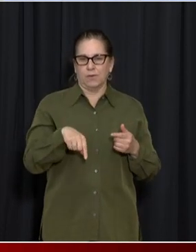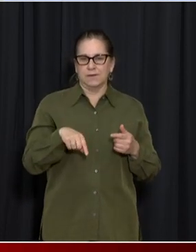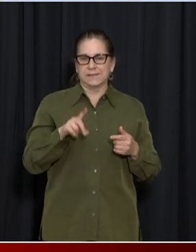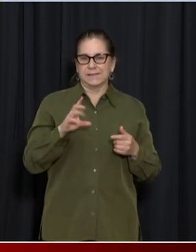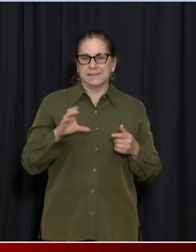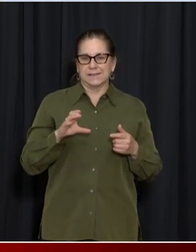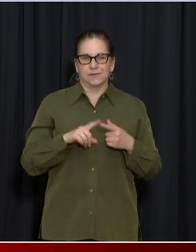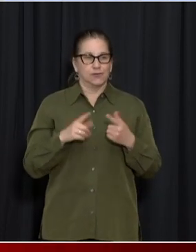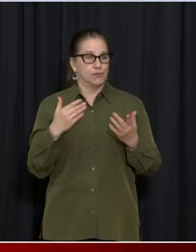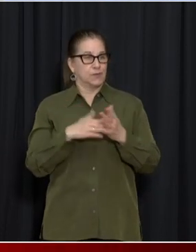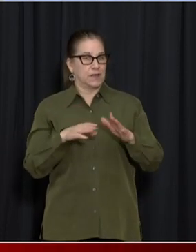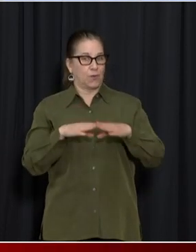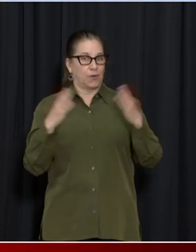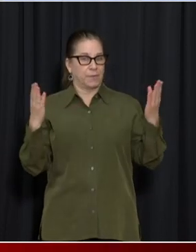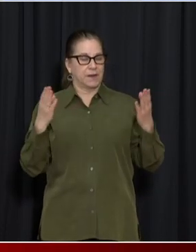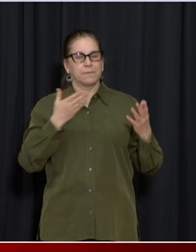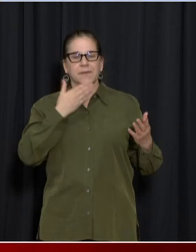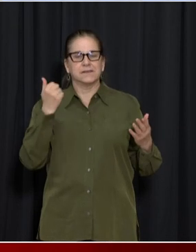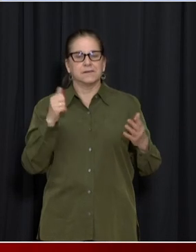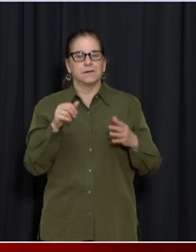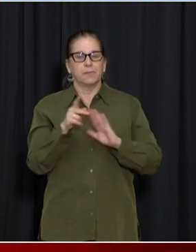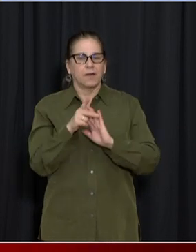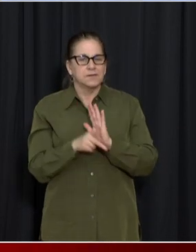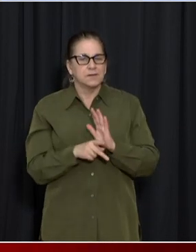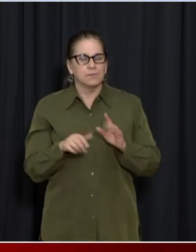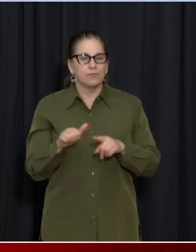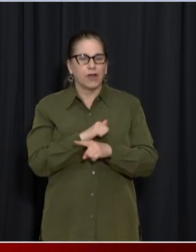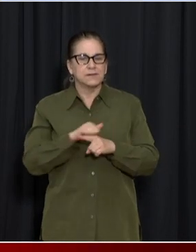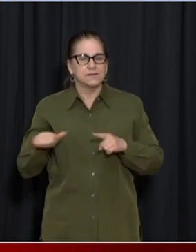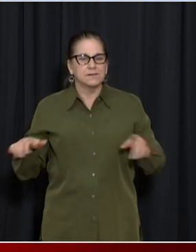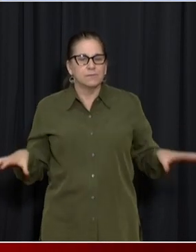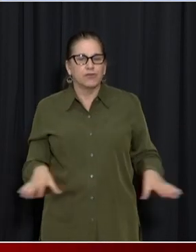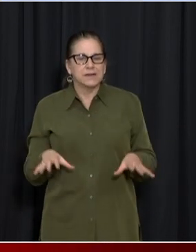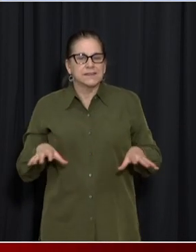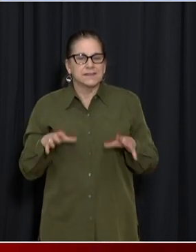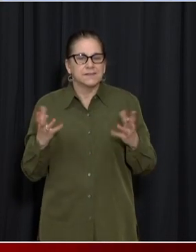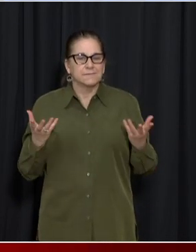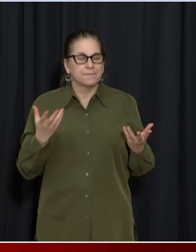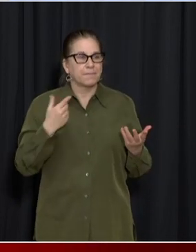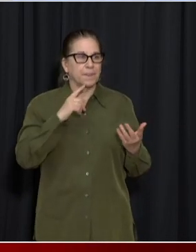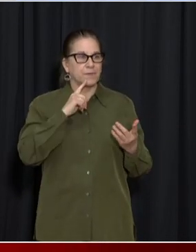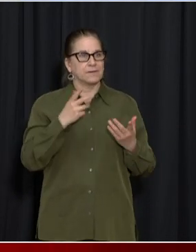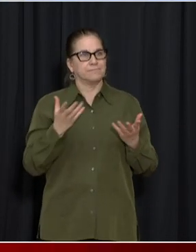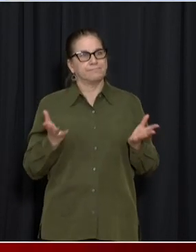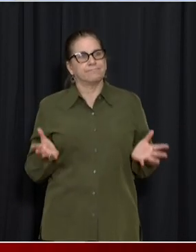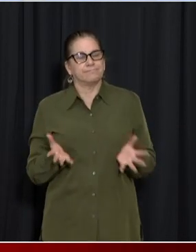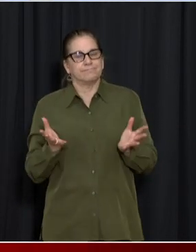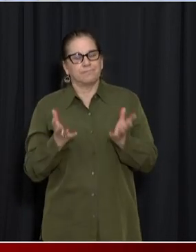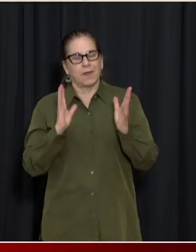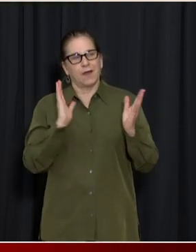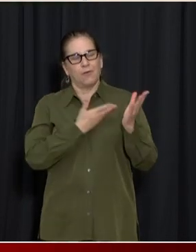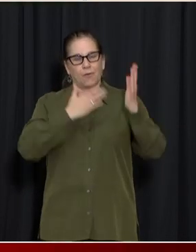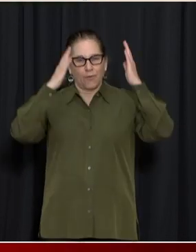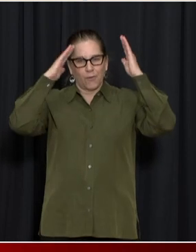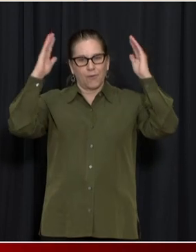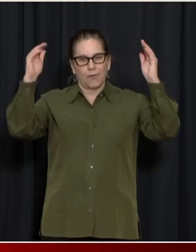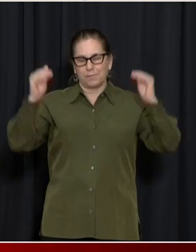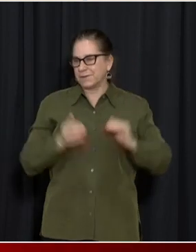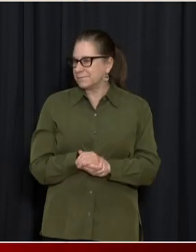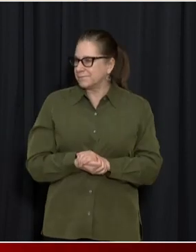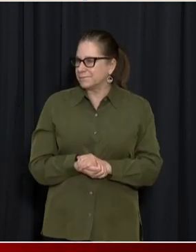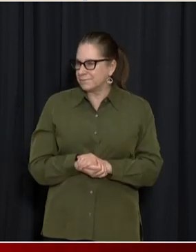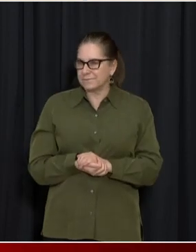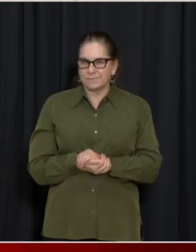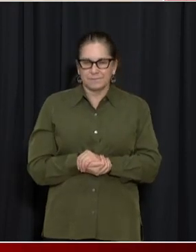recover in a way that gives us all hope. Thank you very much, Madam Mayor. Thank you very much, Ambassador